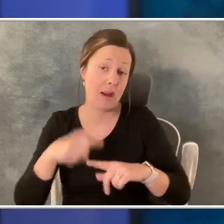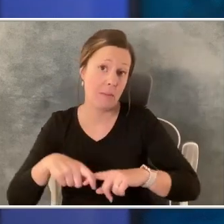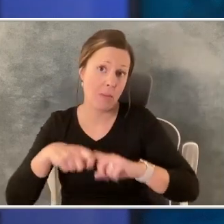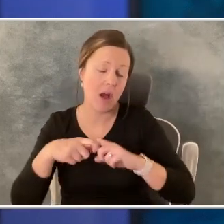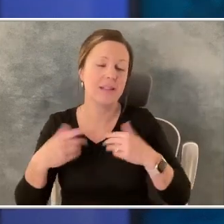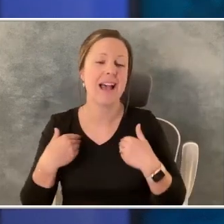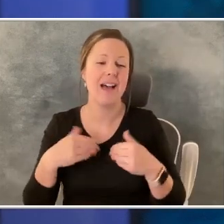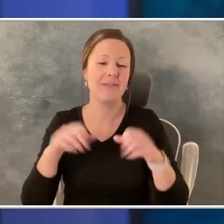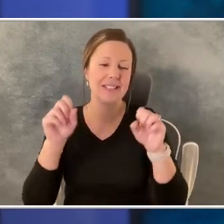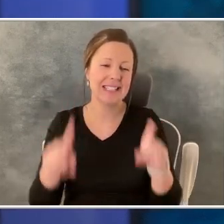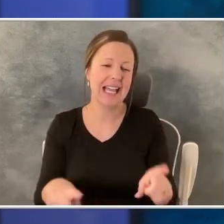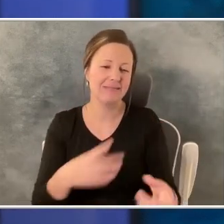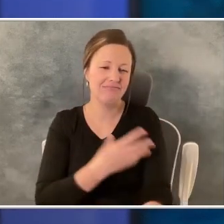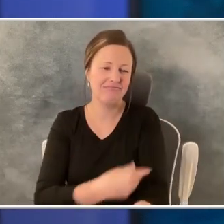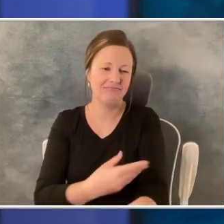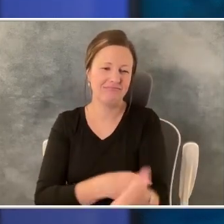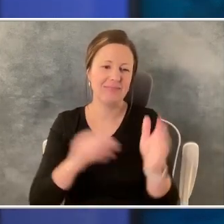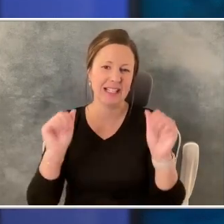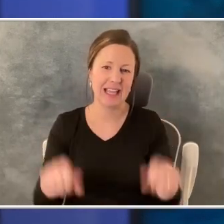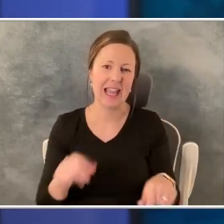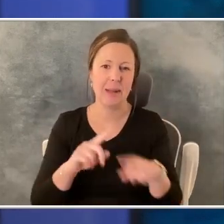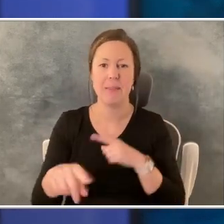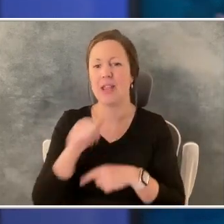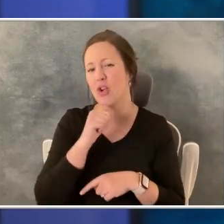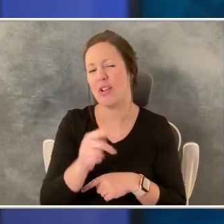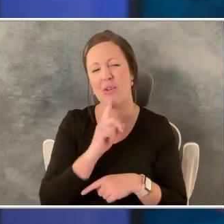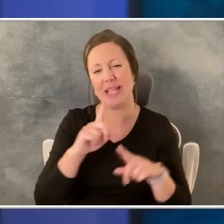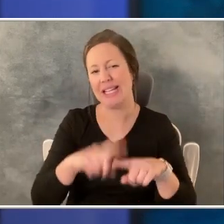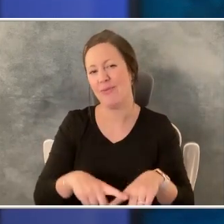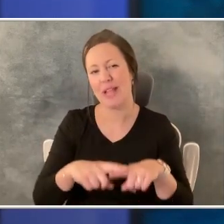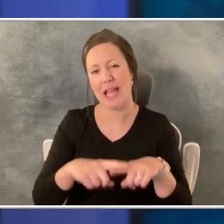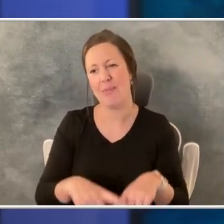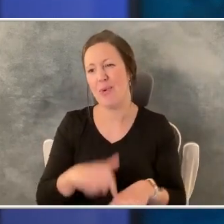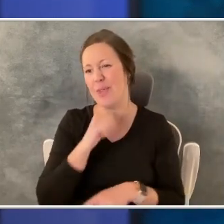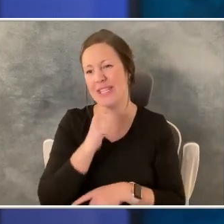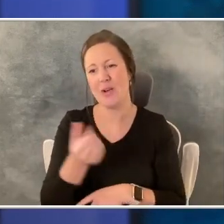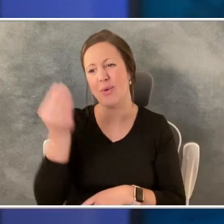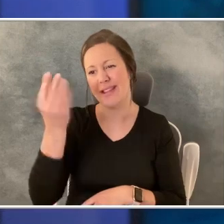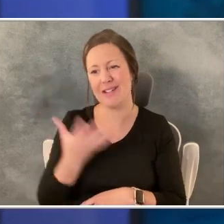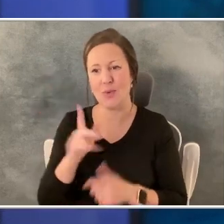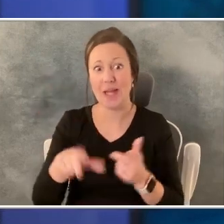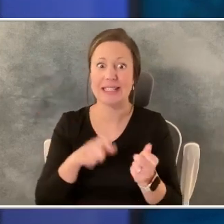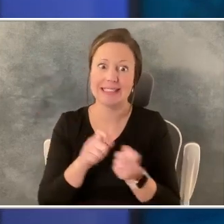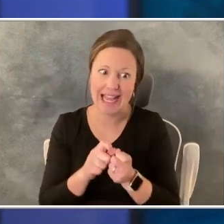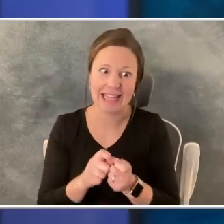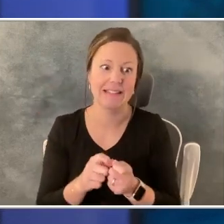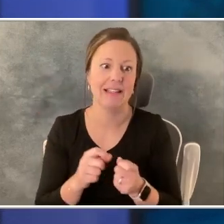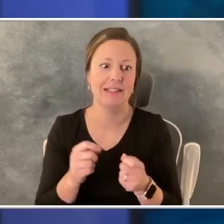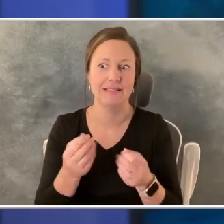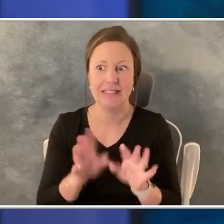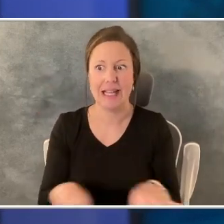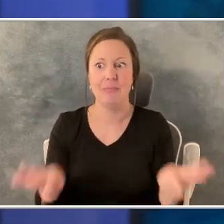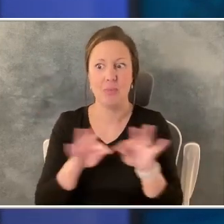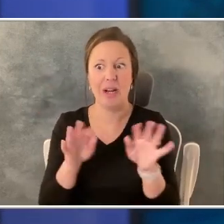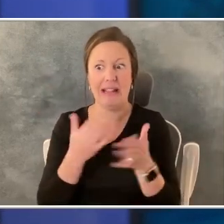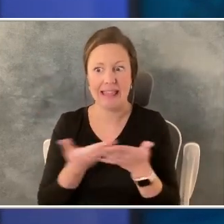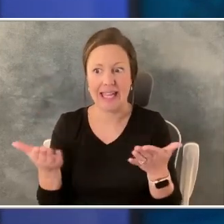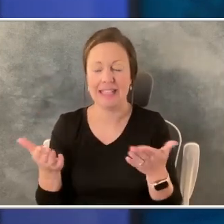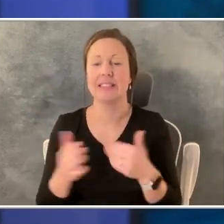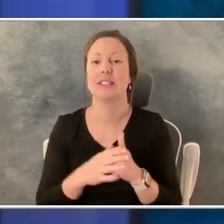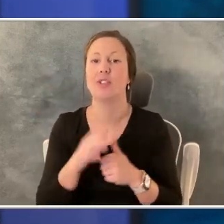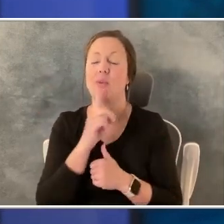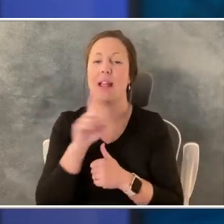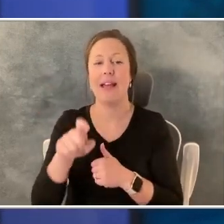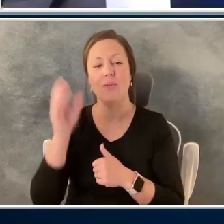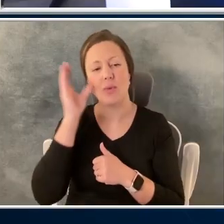but they aren't very reliable and don't tell us exactly things like Dr. Reddy shared with us earlier this morning. So it's really listening to your